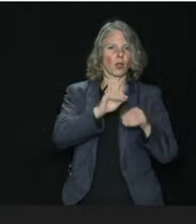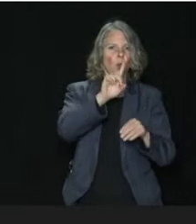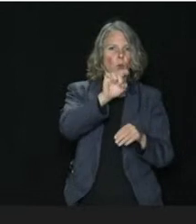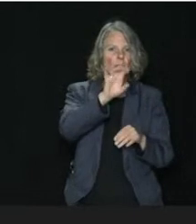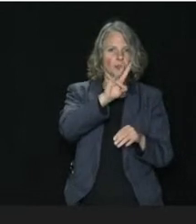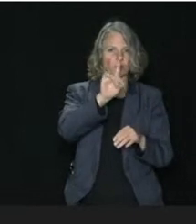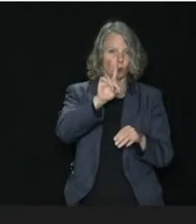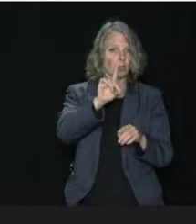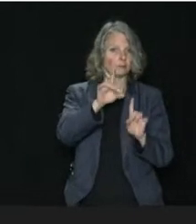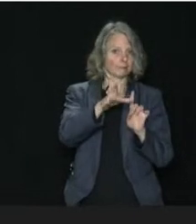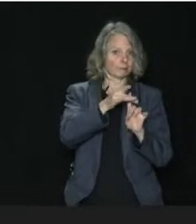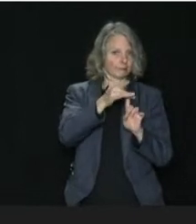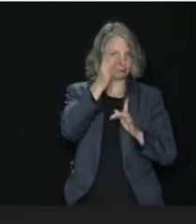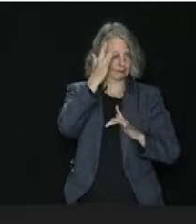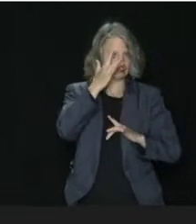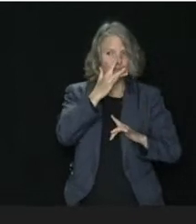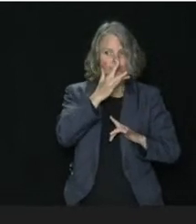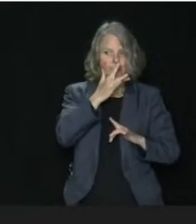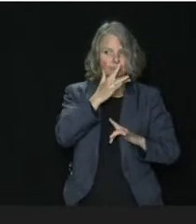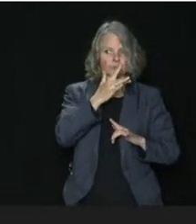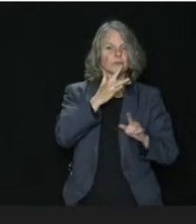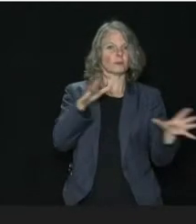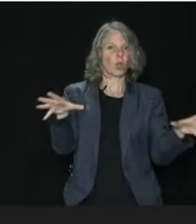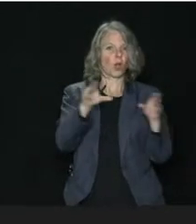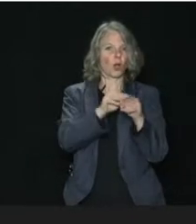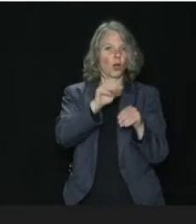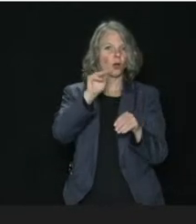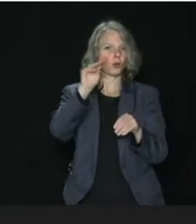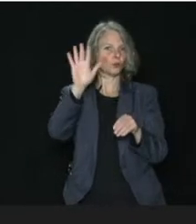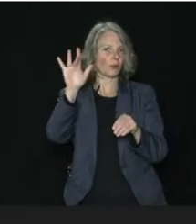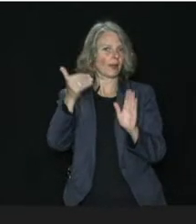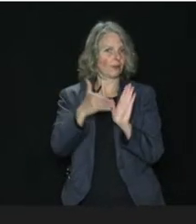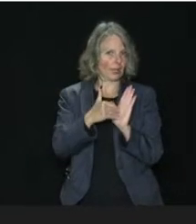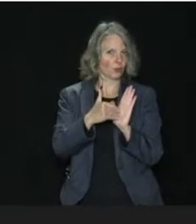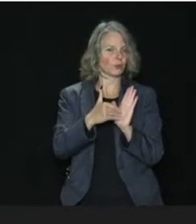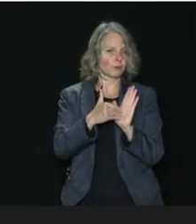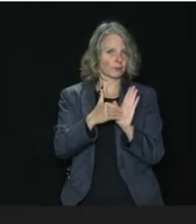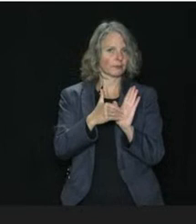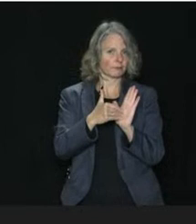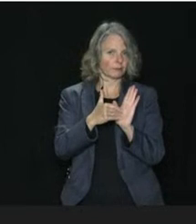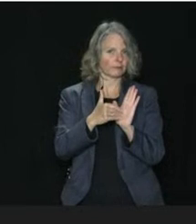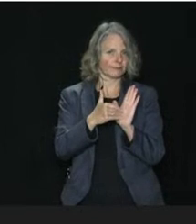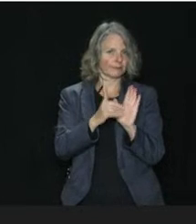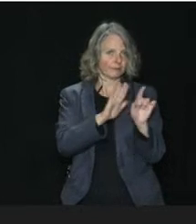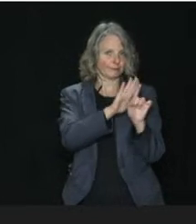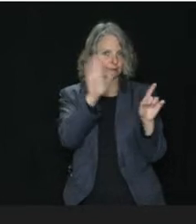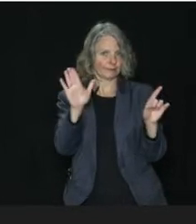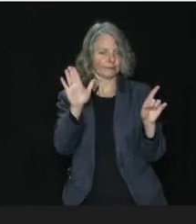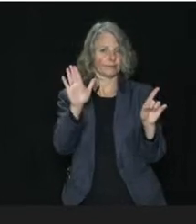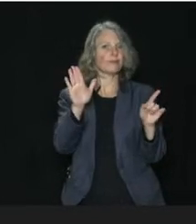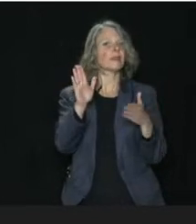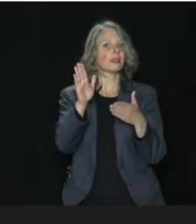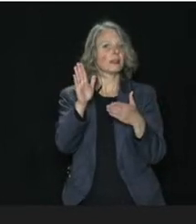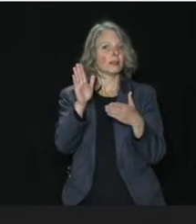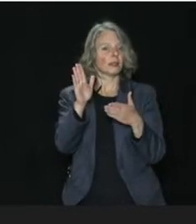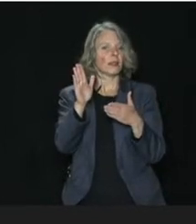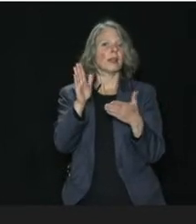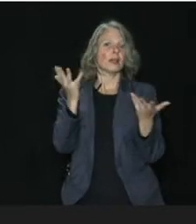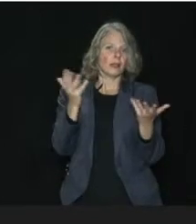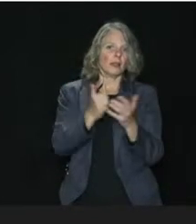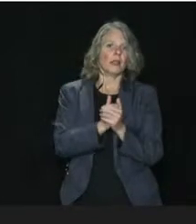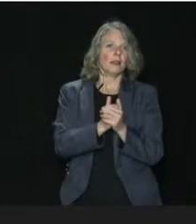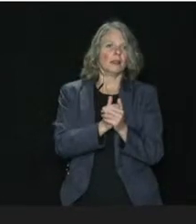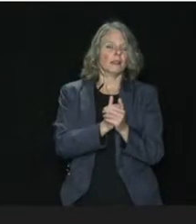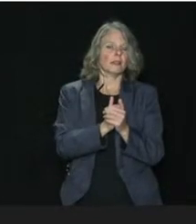cases, which brings us to a total of 25,000 and some cases of COVID-19. So